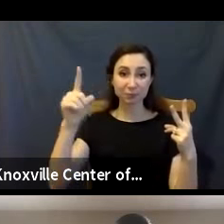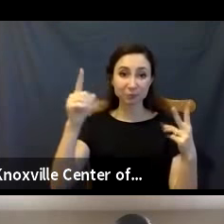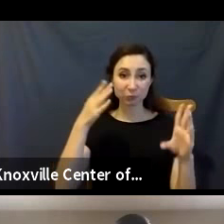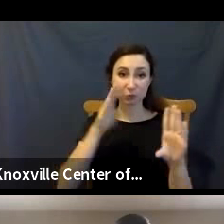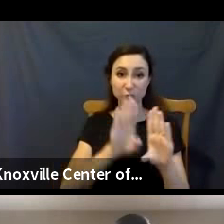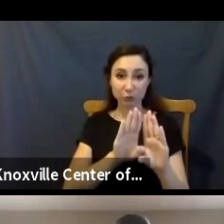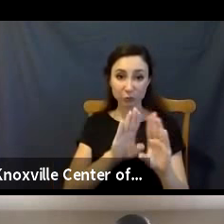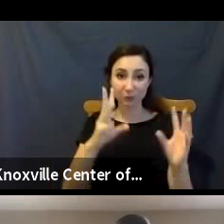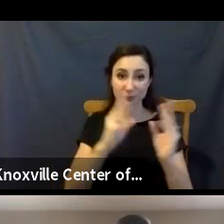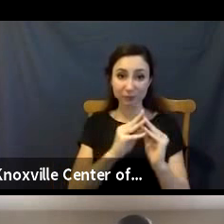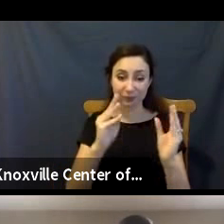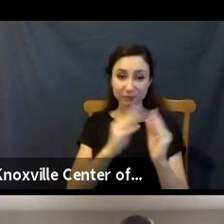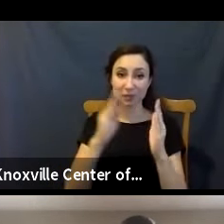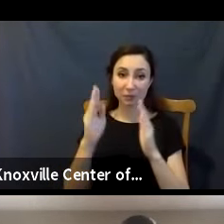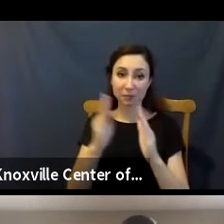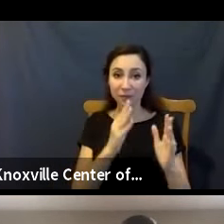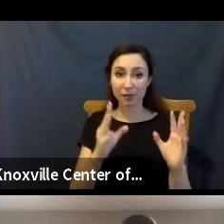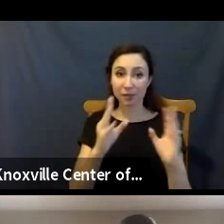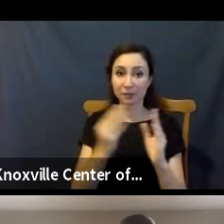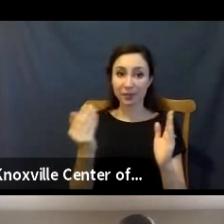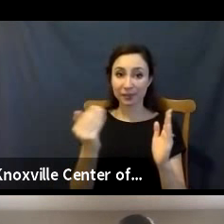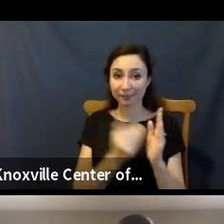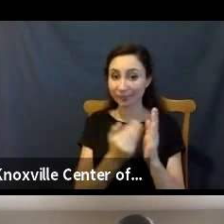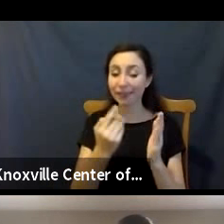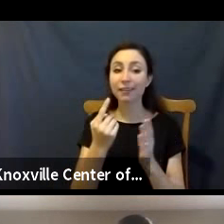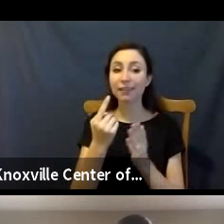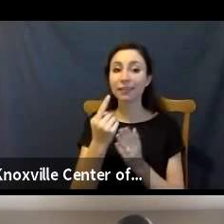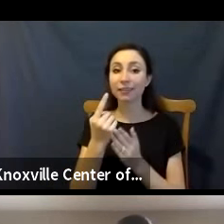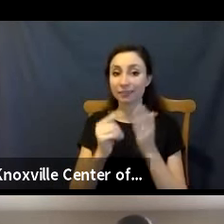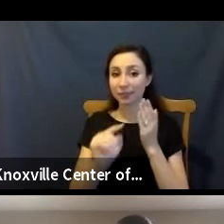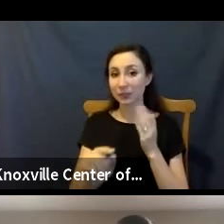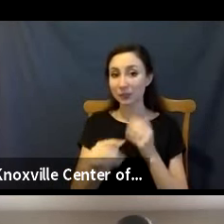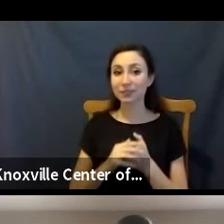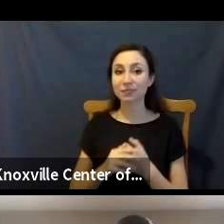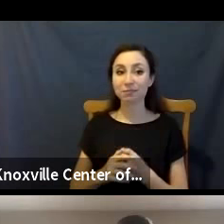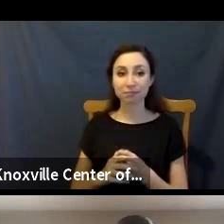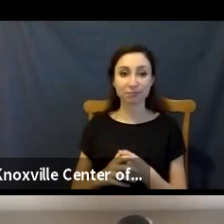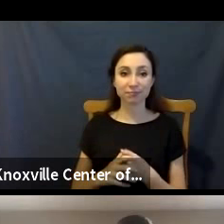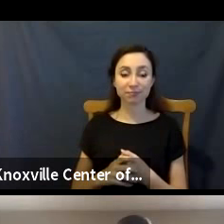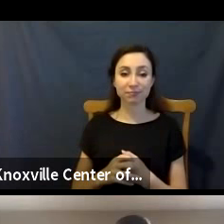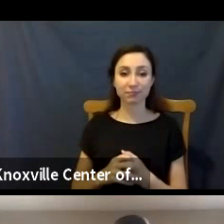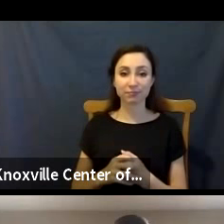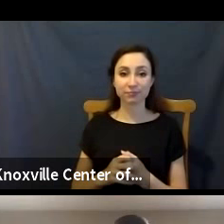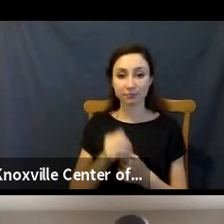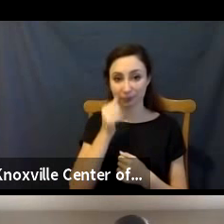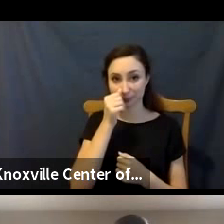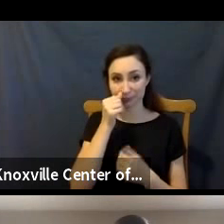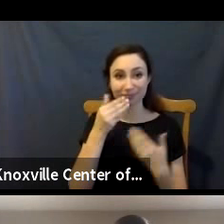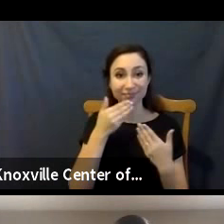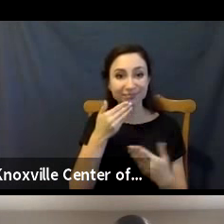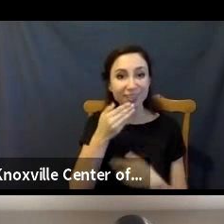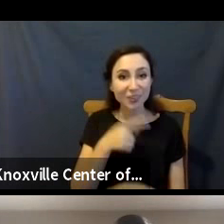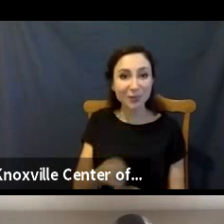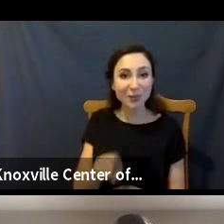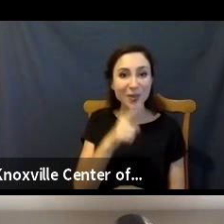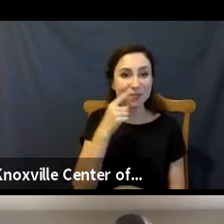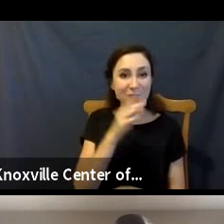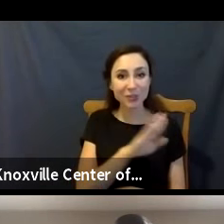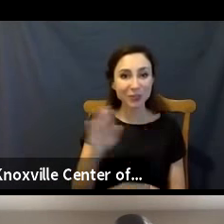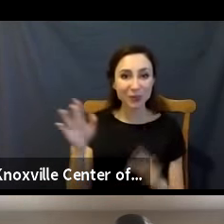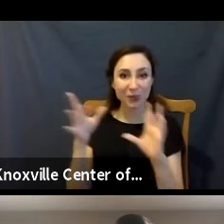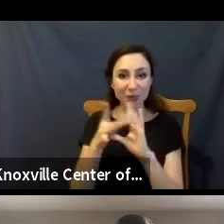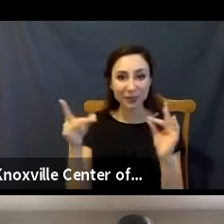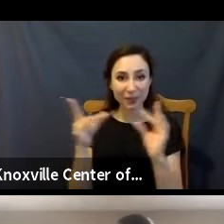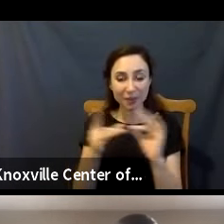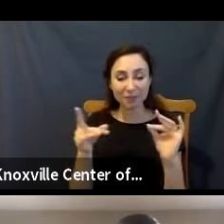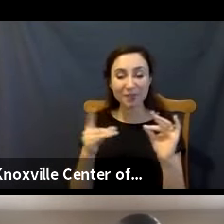and plan on meeting in about 1 week then. And thanks everybody for your comments and your